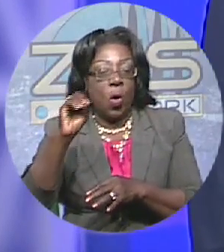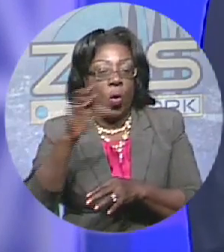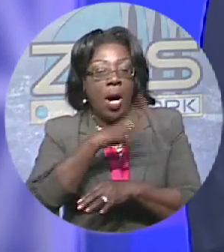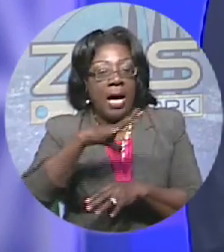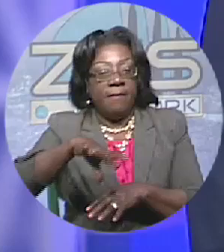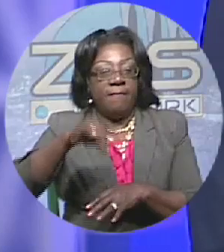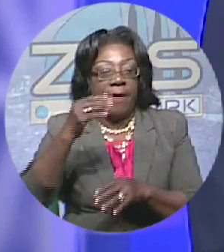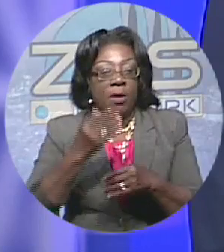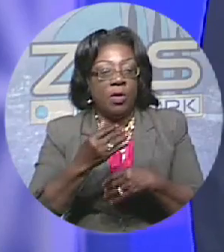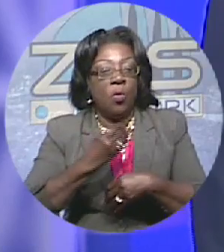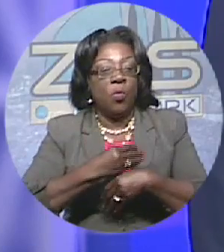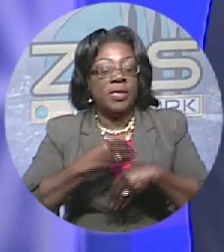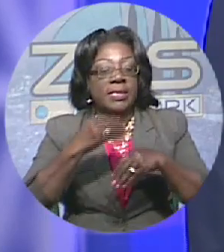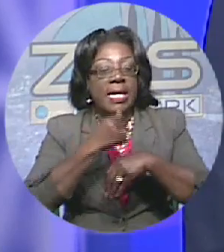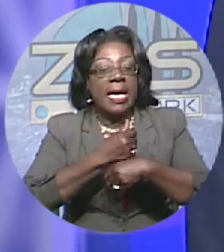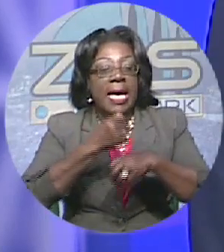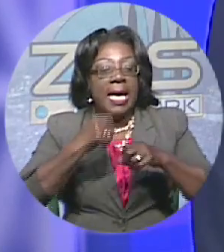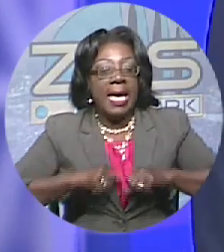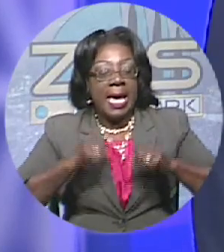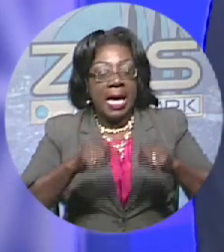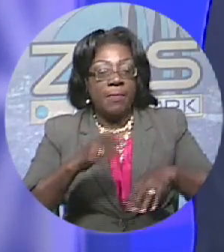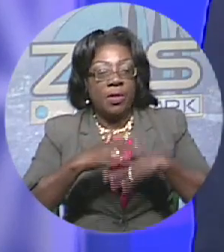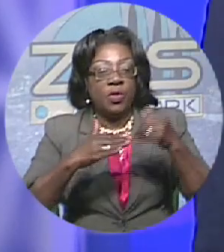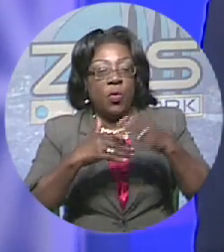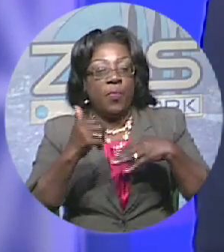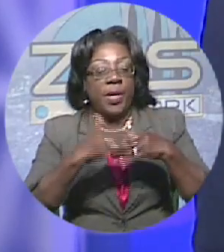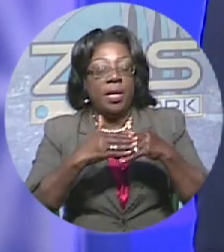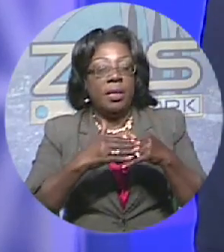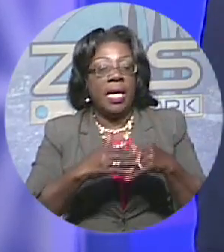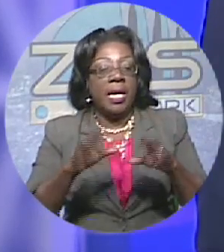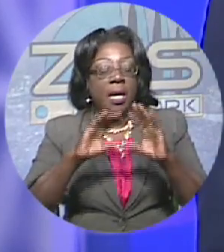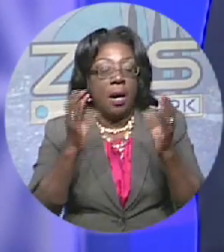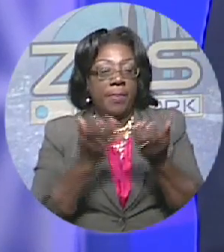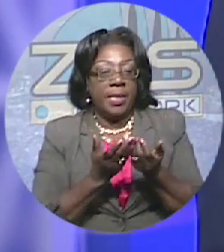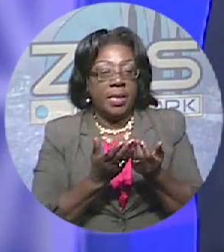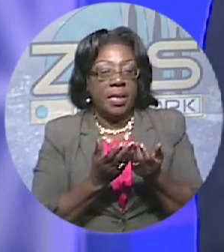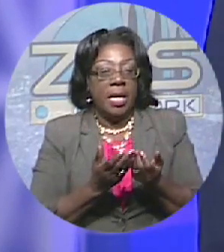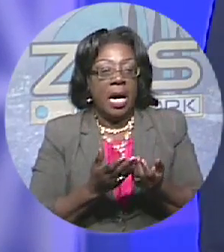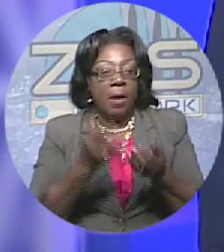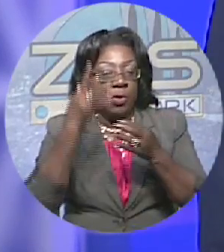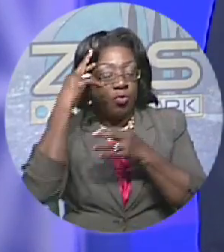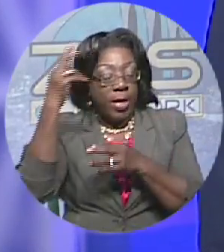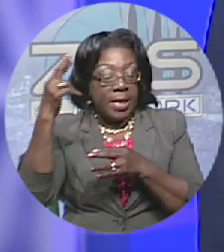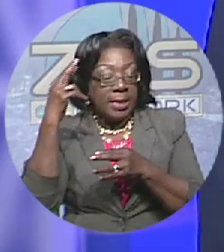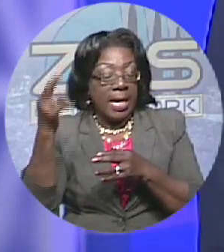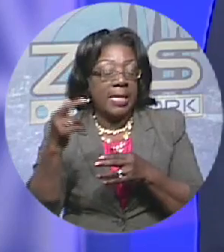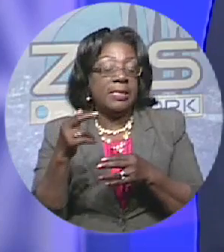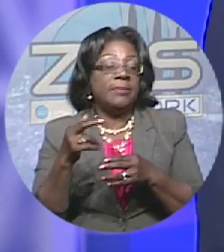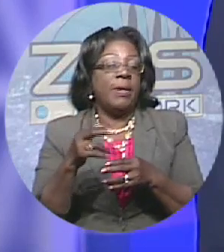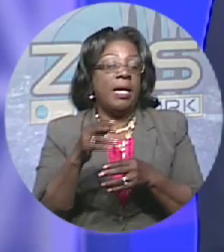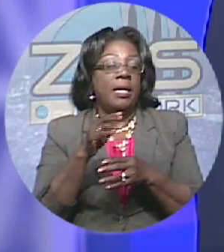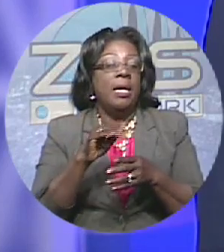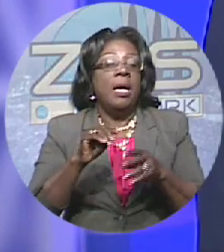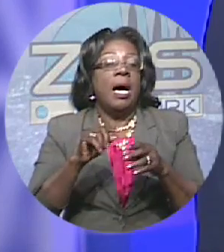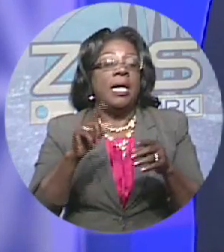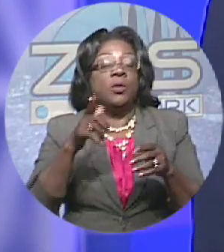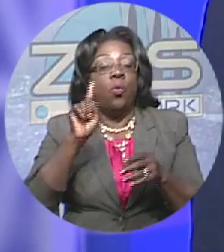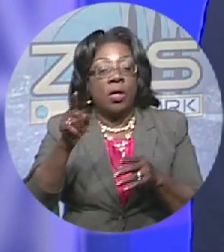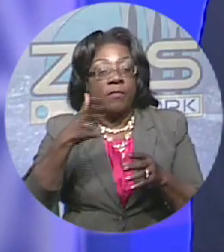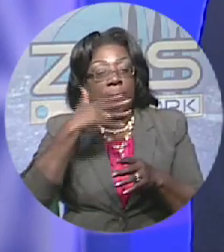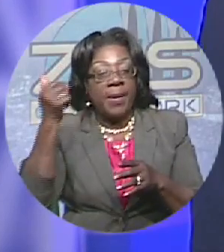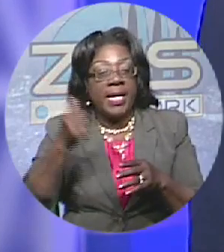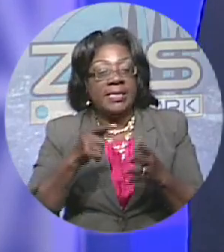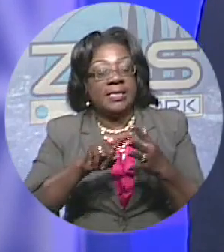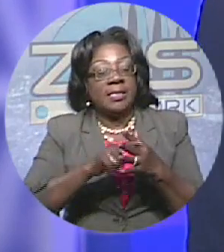able to build a company voted by Forbes magazine as one of the top 25 startup companies, and it successfully raised